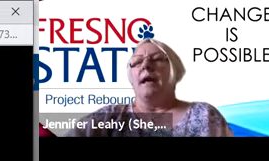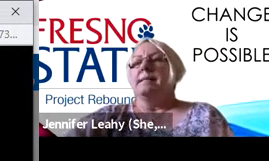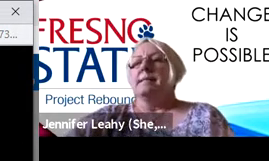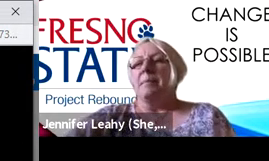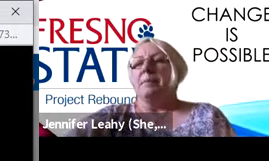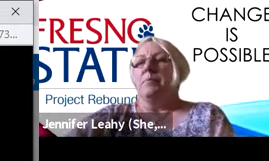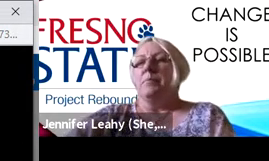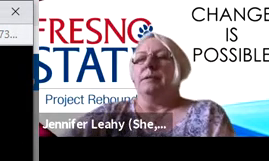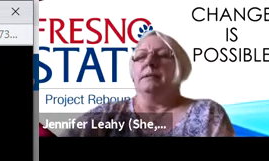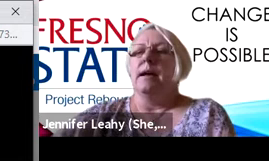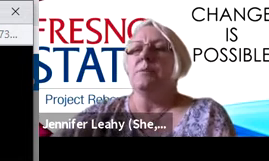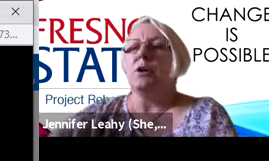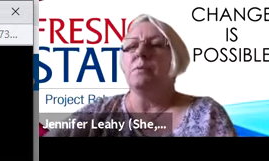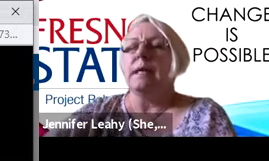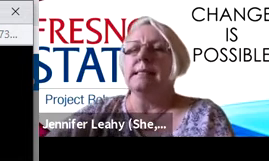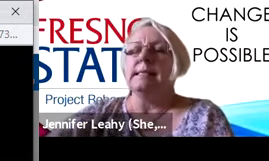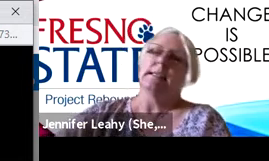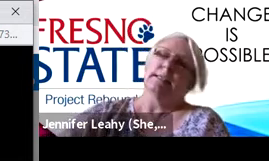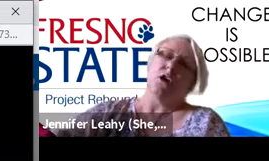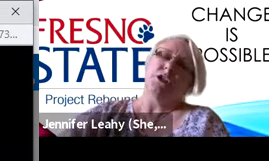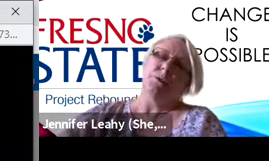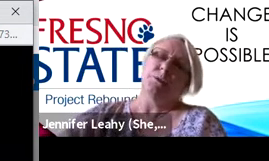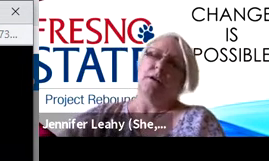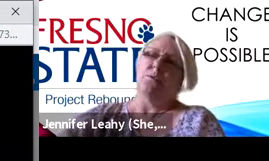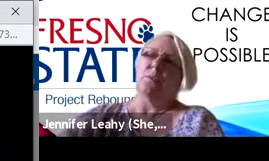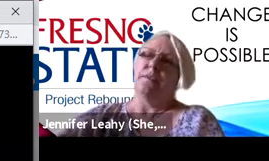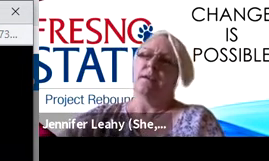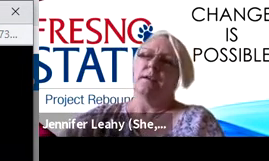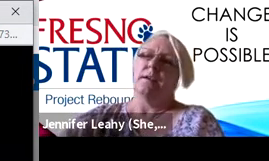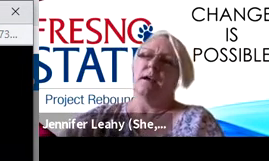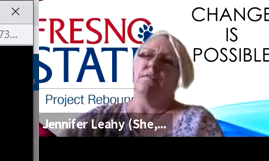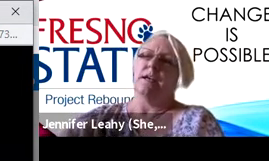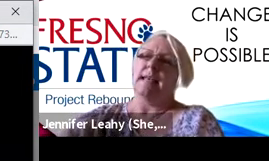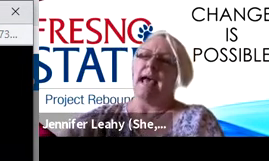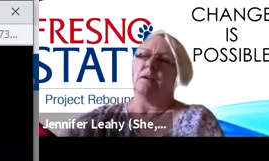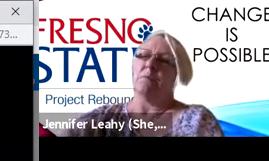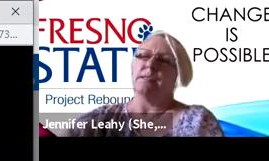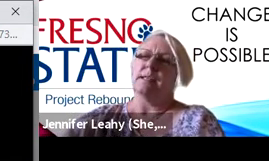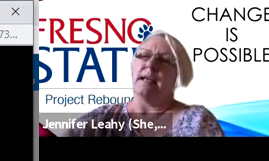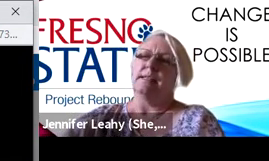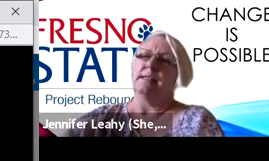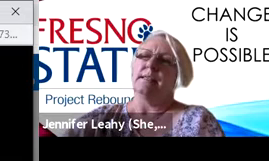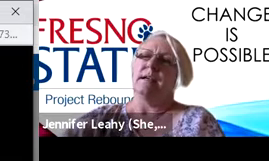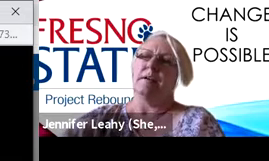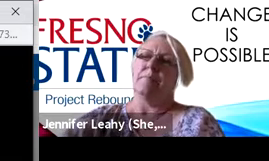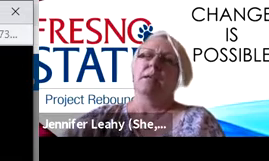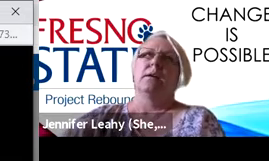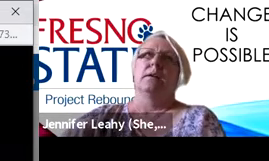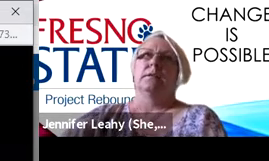So why is this pipeline important? I'm sure everyone has seen this little cartoon here with the various animals and